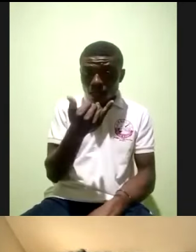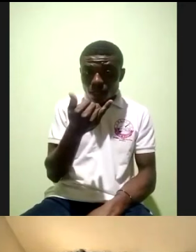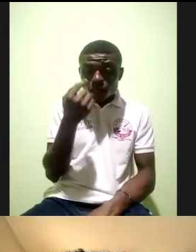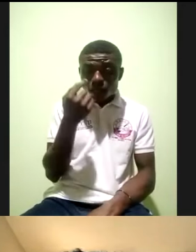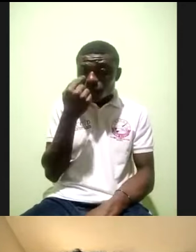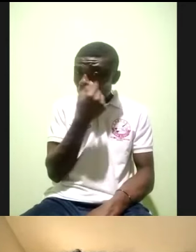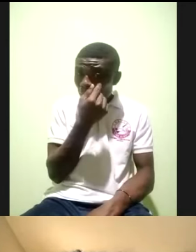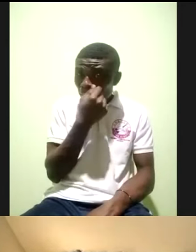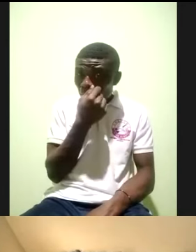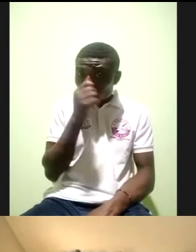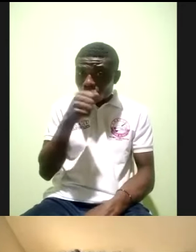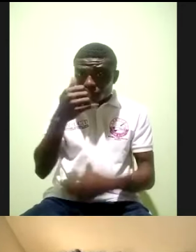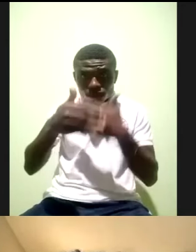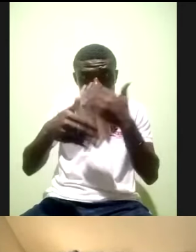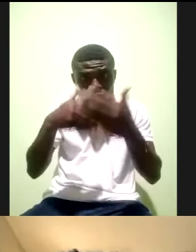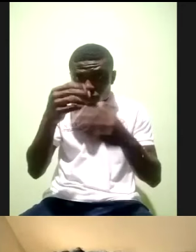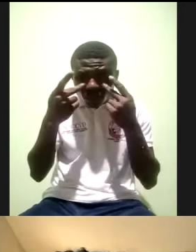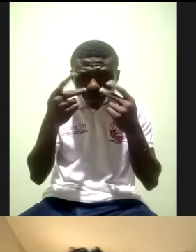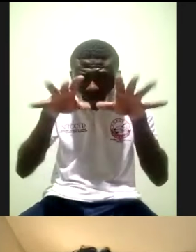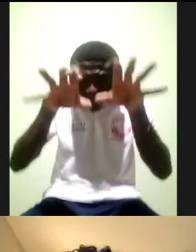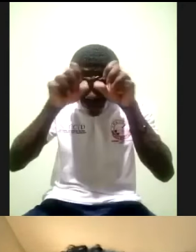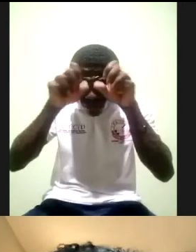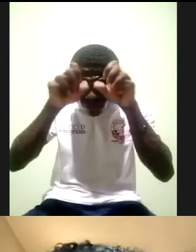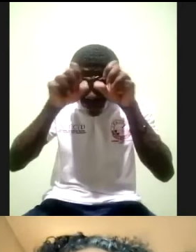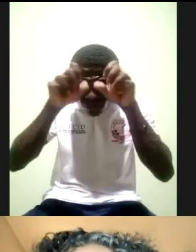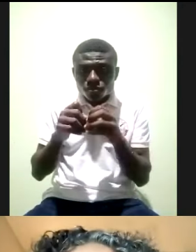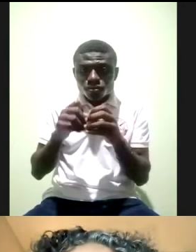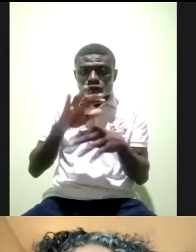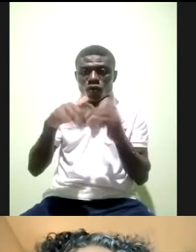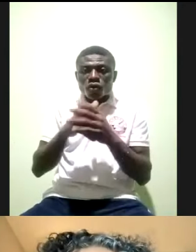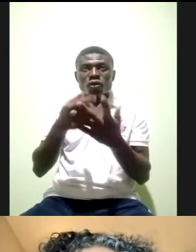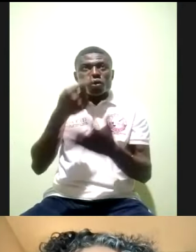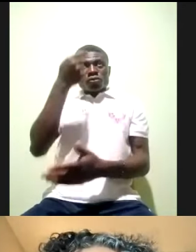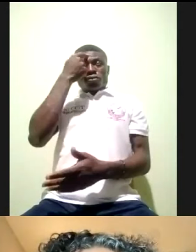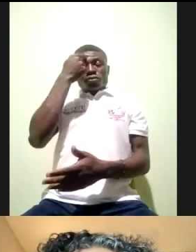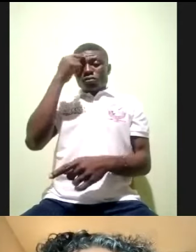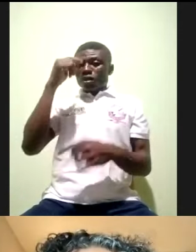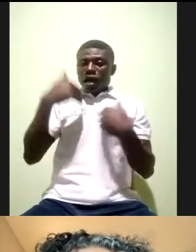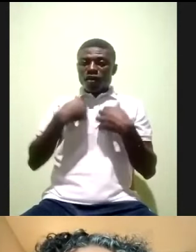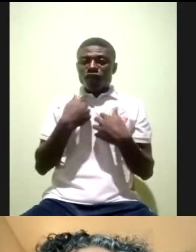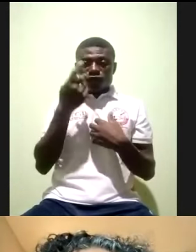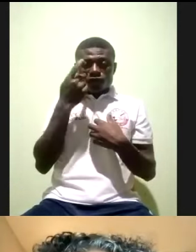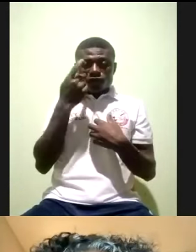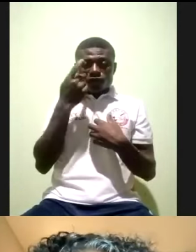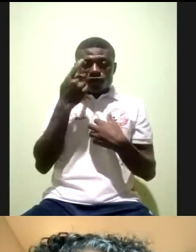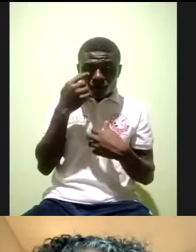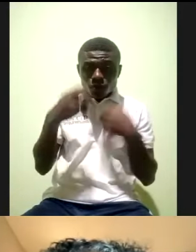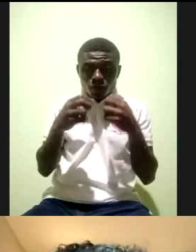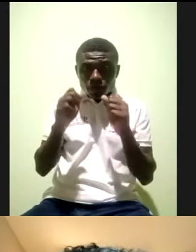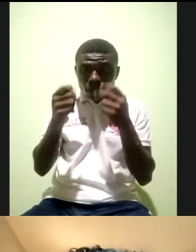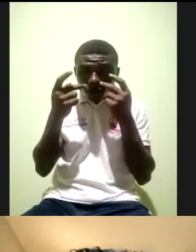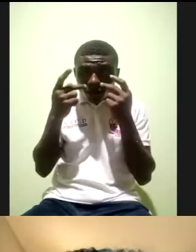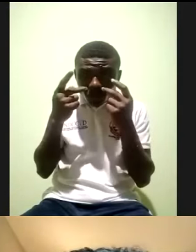cannot process the whole information and send, they don't have a challenge with visual aspect. They can see visual acuity is